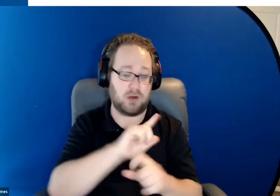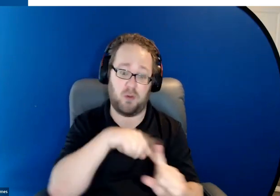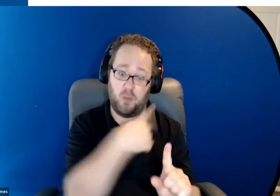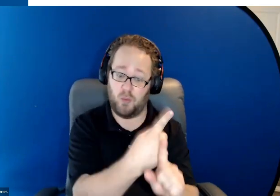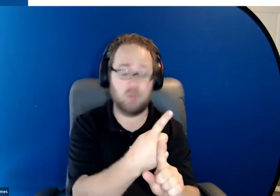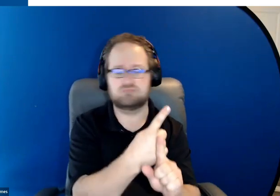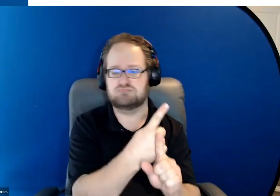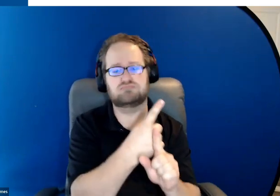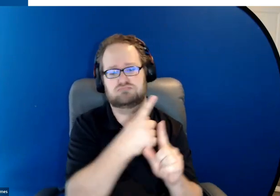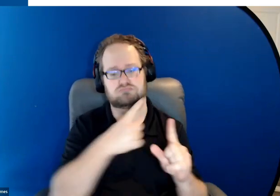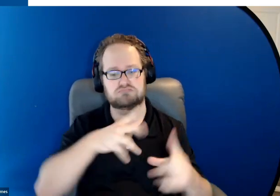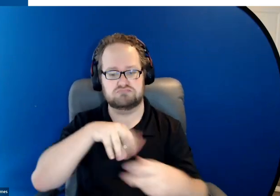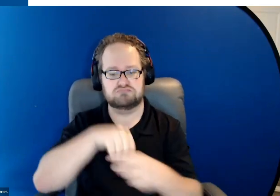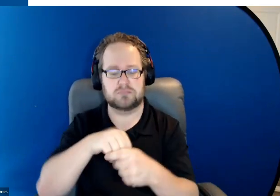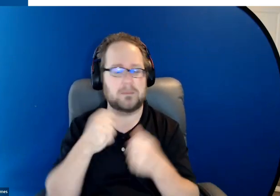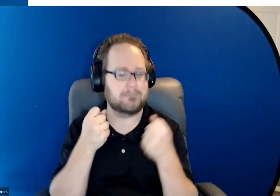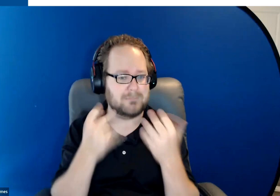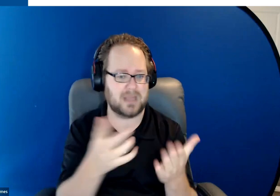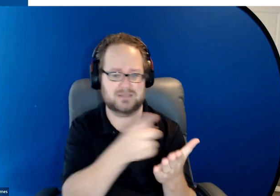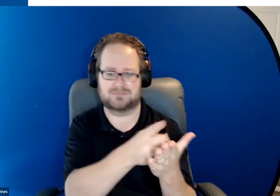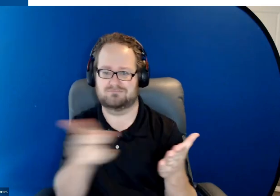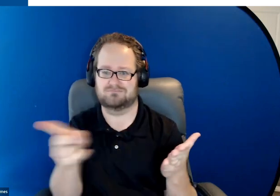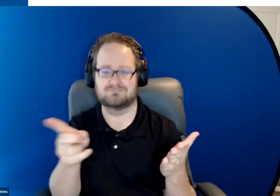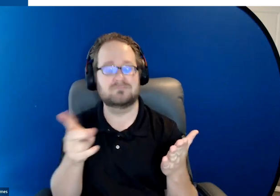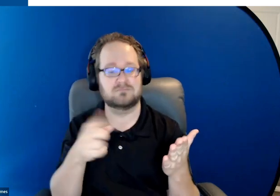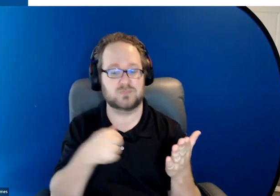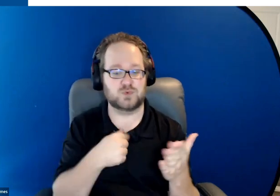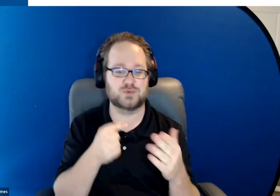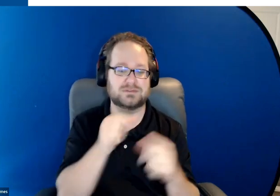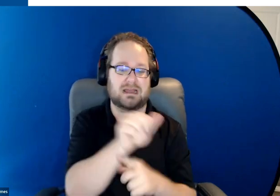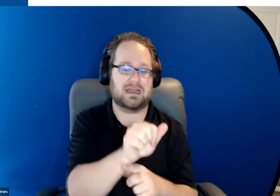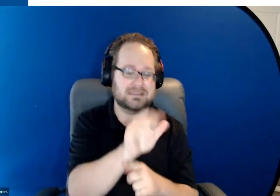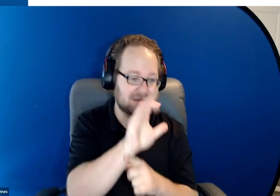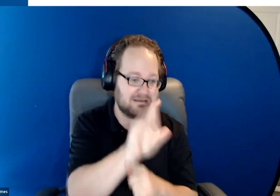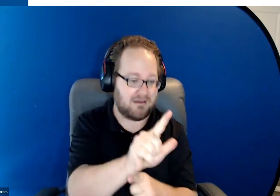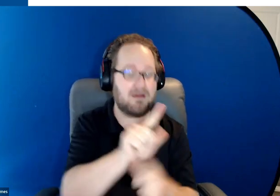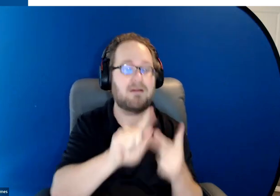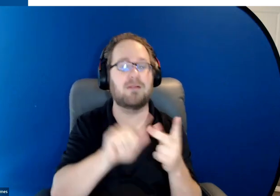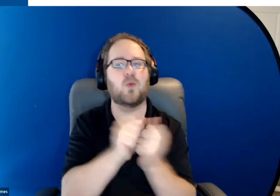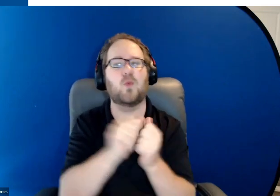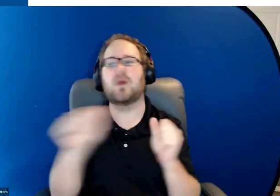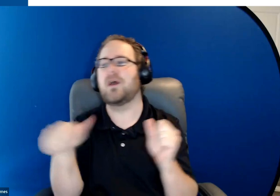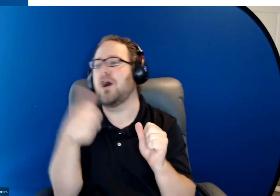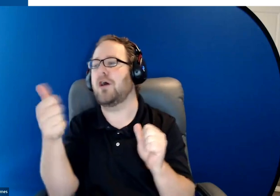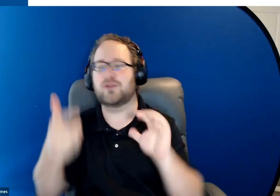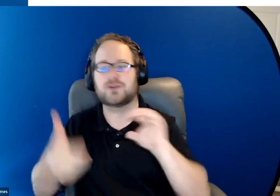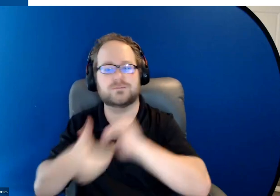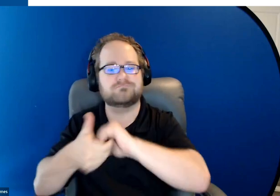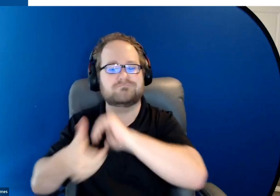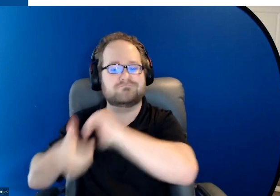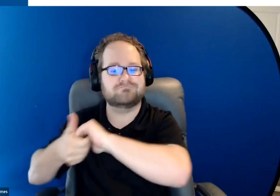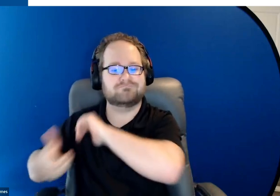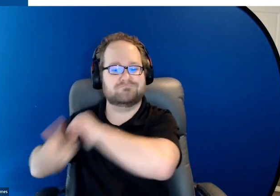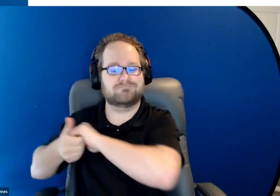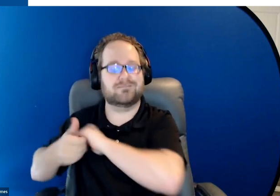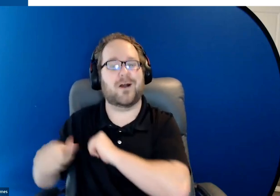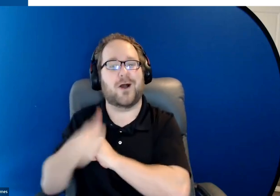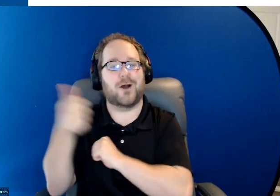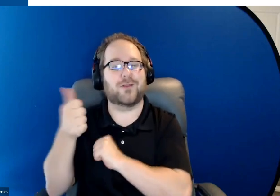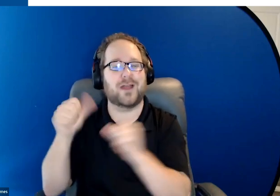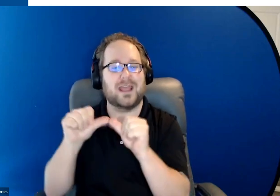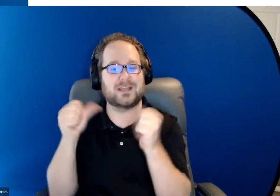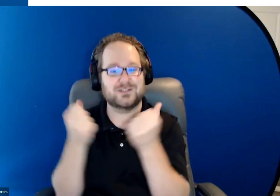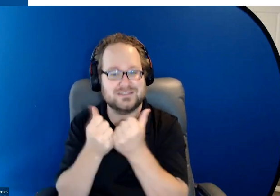of ACL, as well as with so many other federal agencies. And I'm really glad to be joined by four